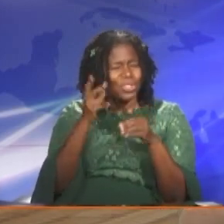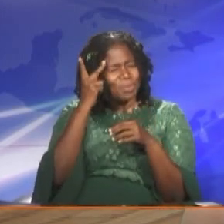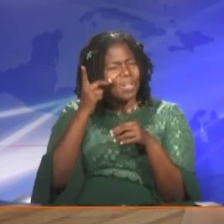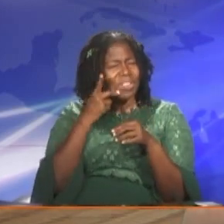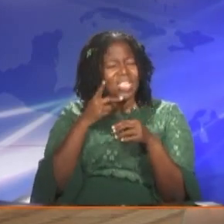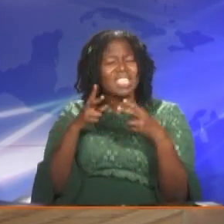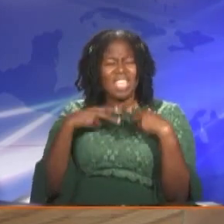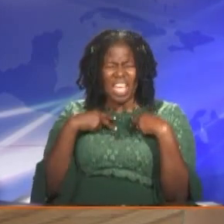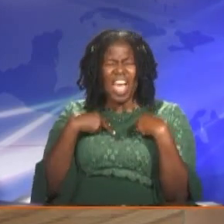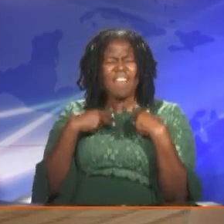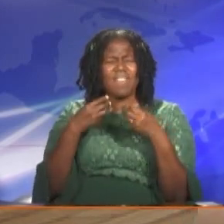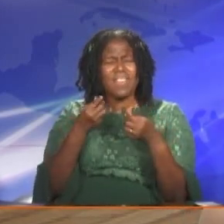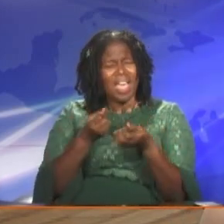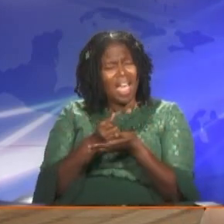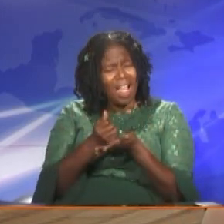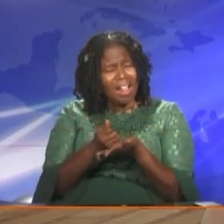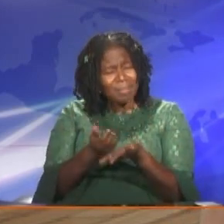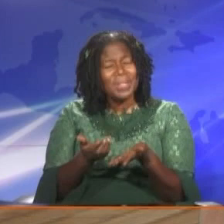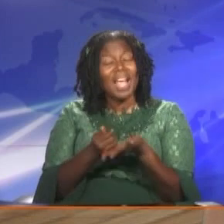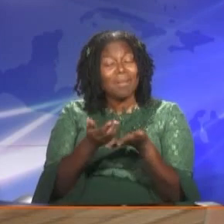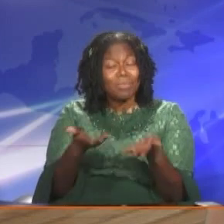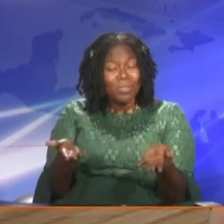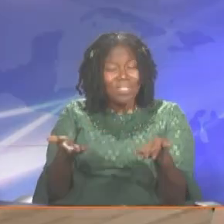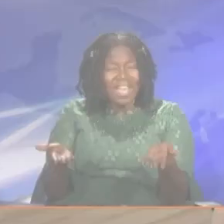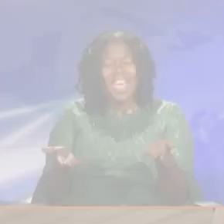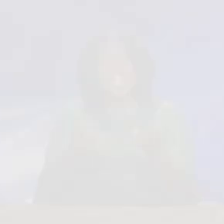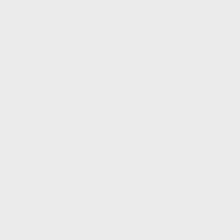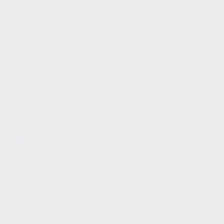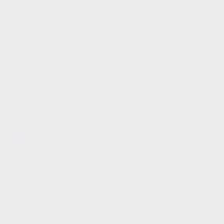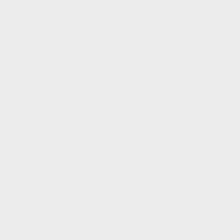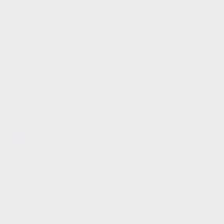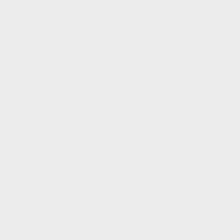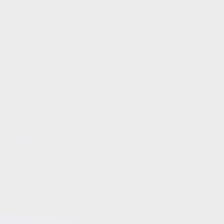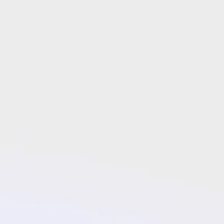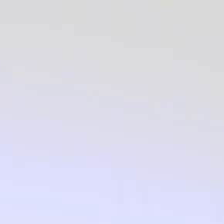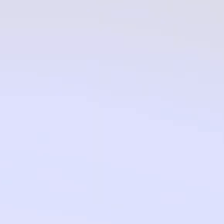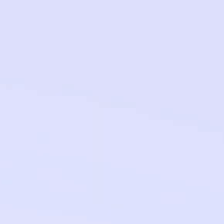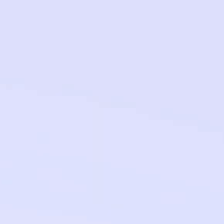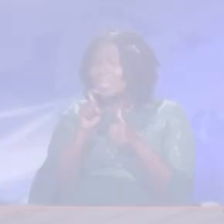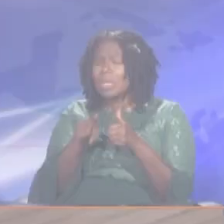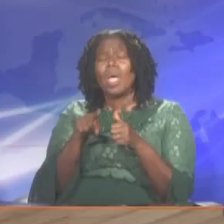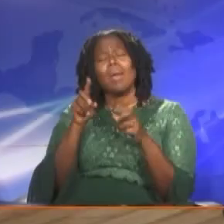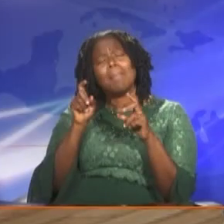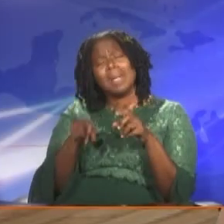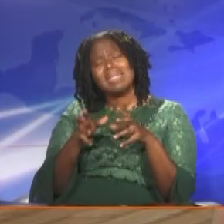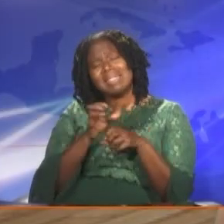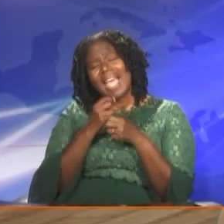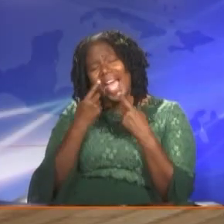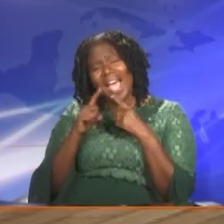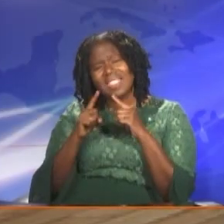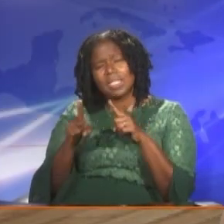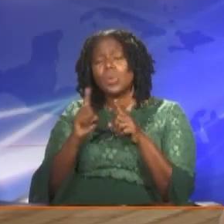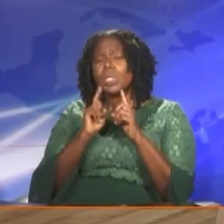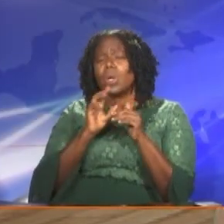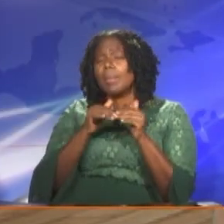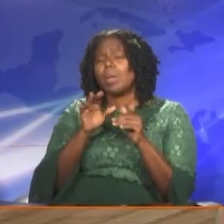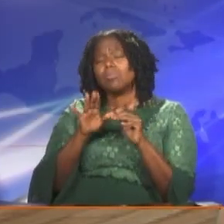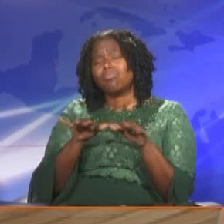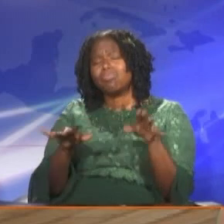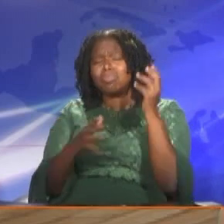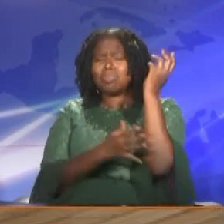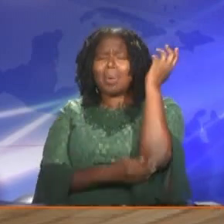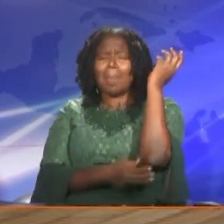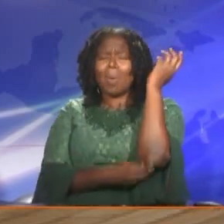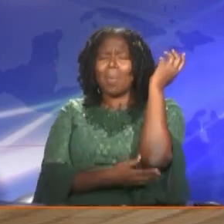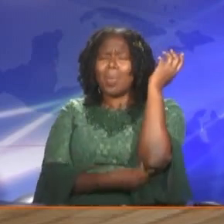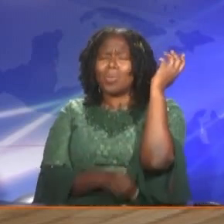help is there. You just have to get in touch with the ministry. Correct. And they will help you. Because, we're talking child poverty. And when we think child poverty, I think we think